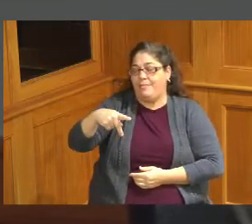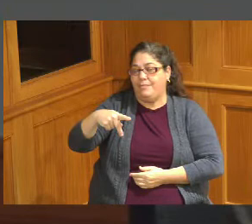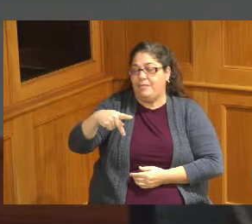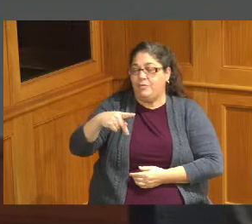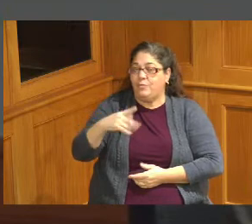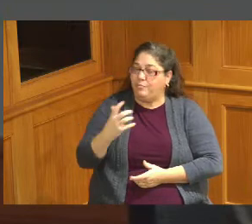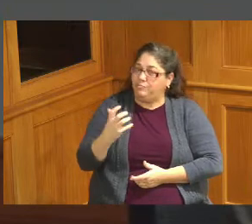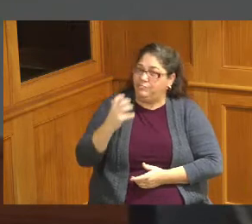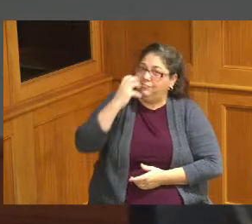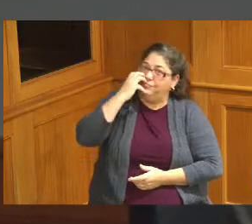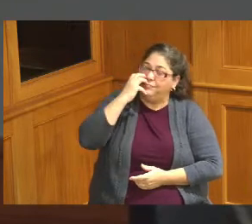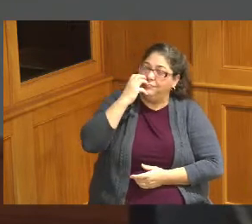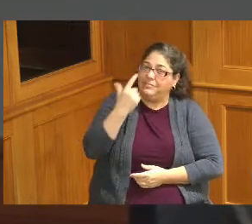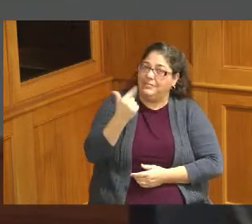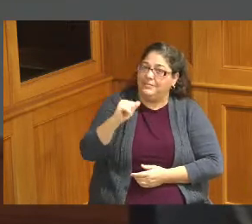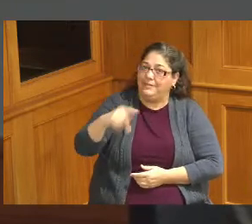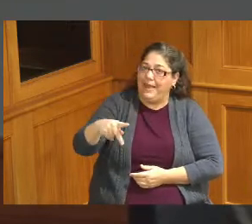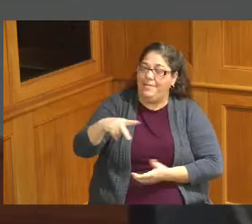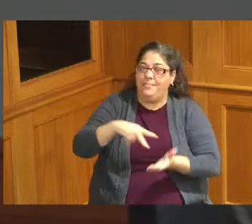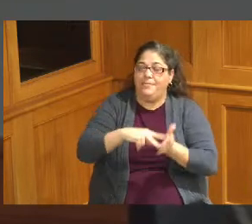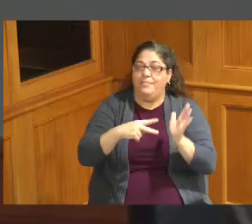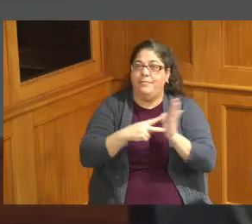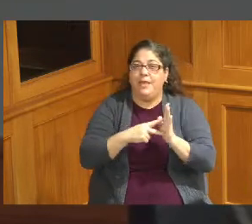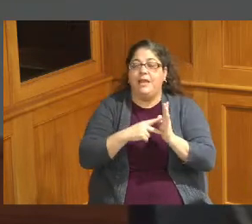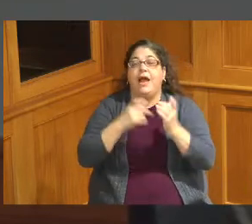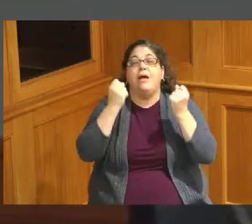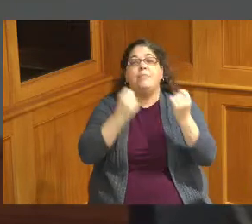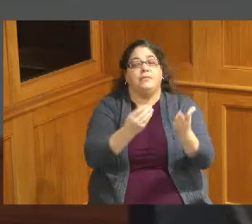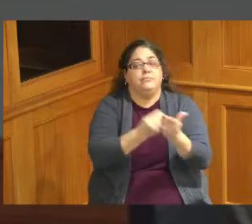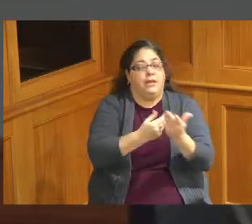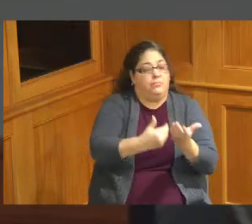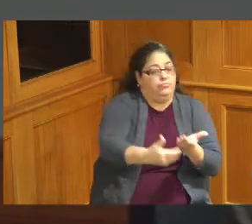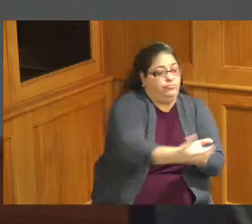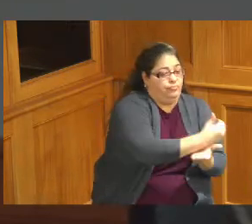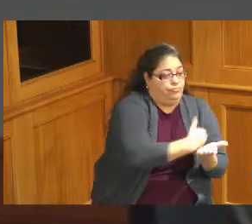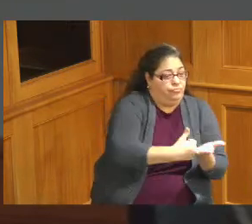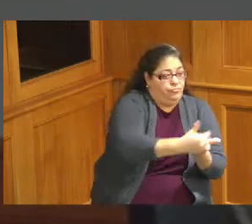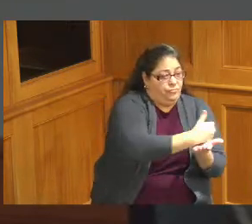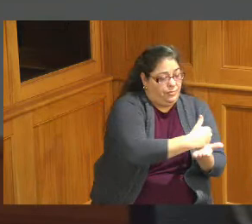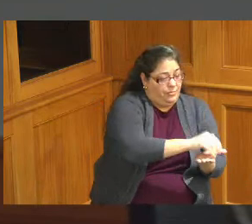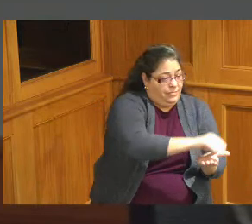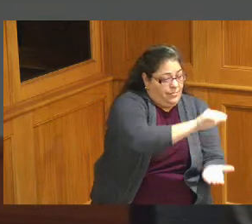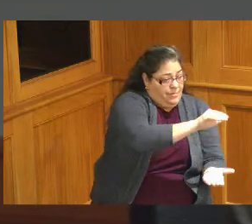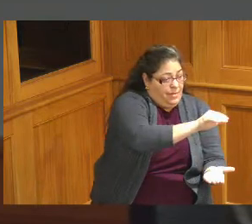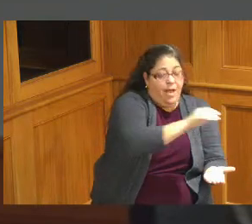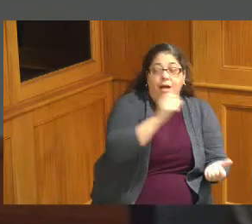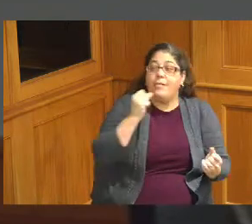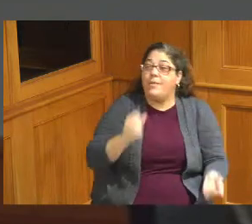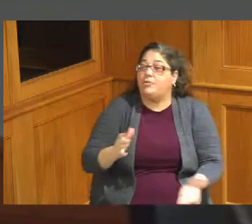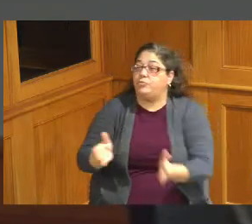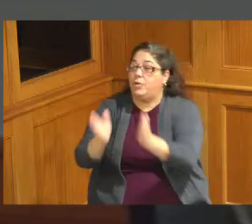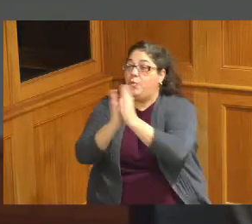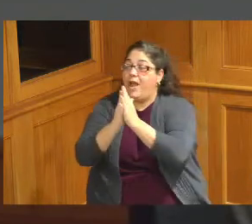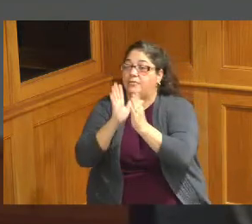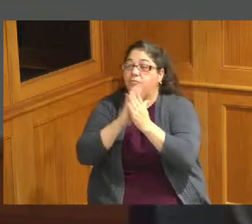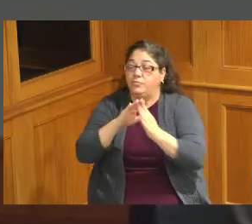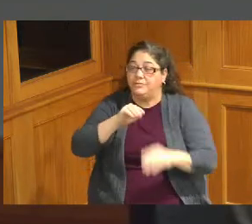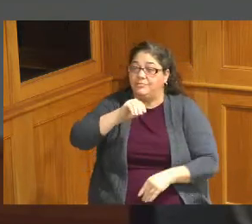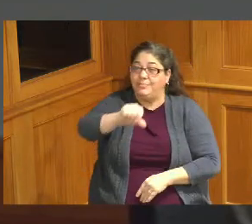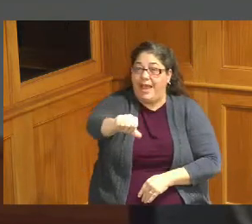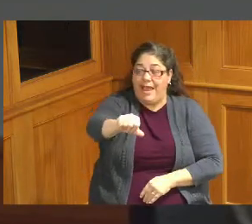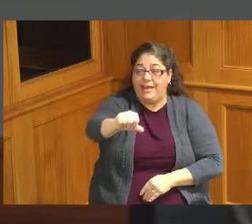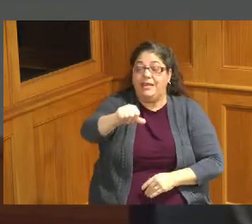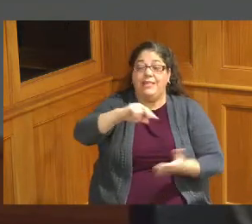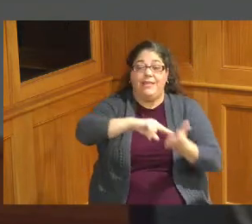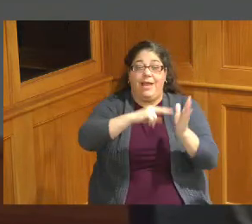year in terms of revenues versus requested expenditures. So it's required